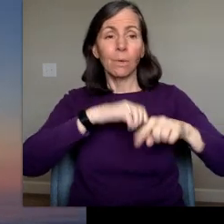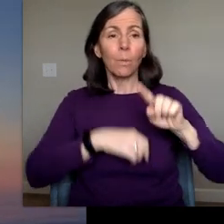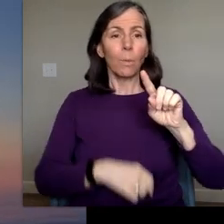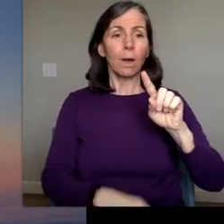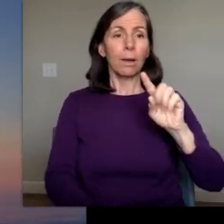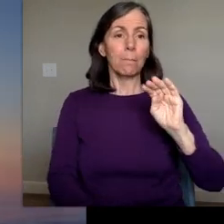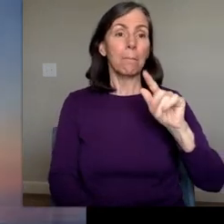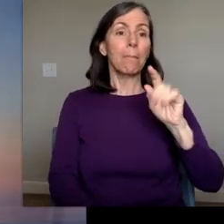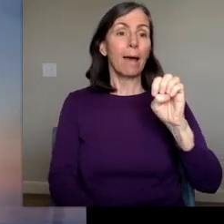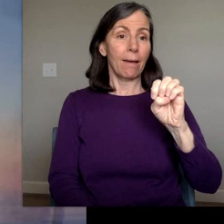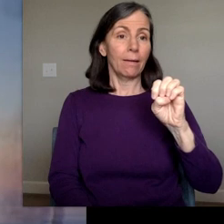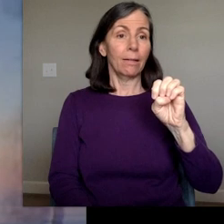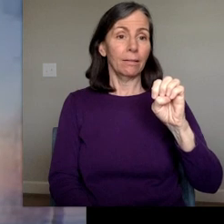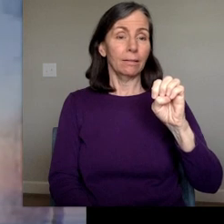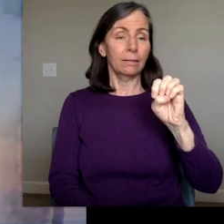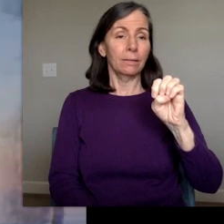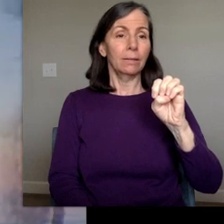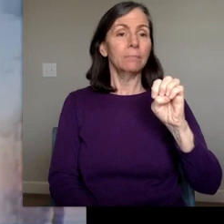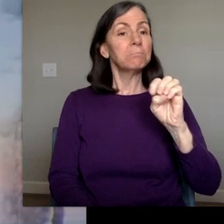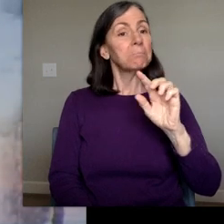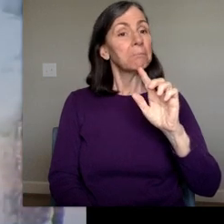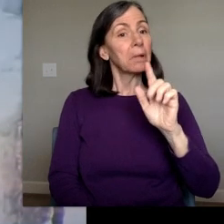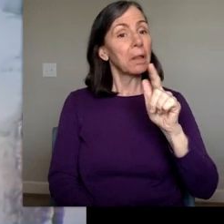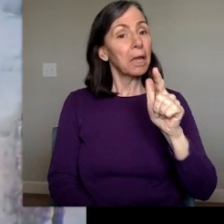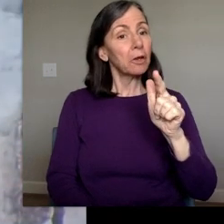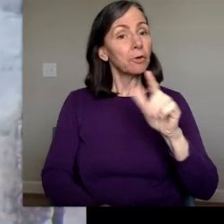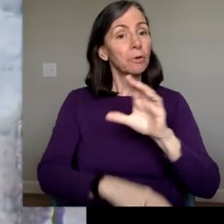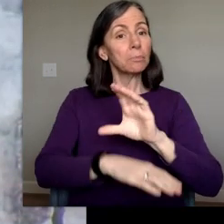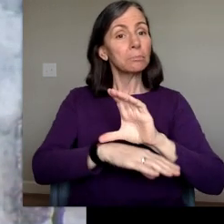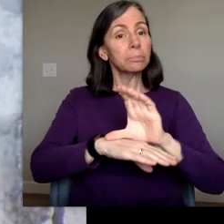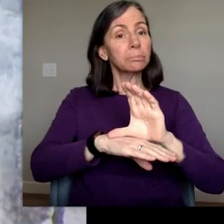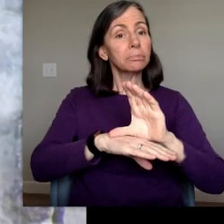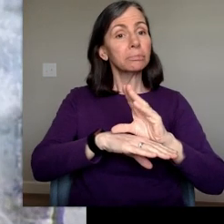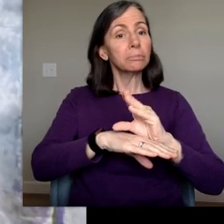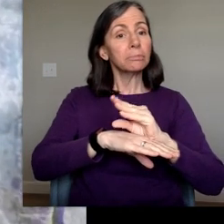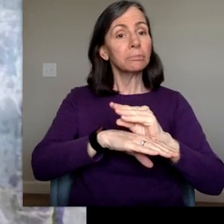Then, the massive ice sheets receded.